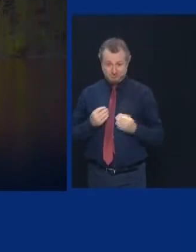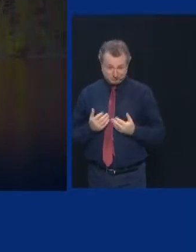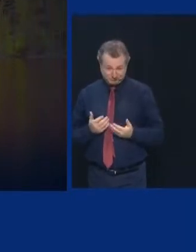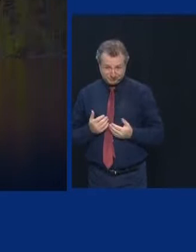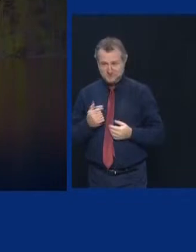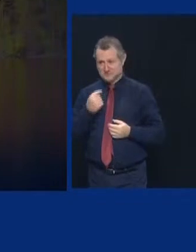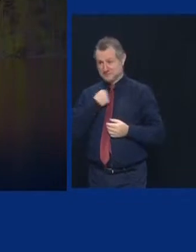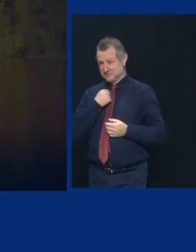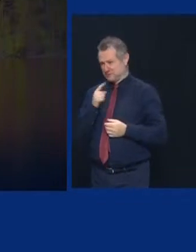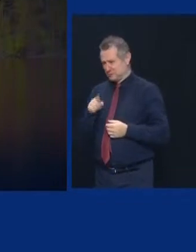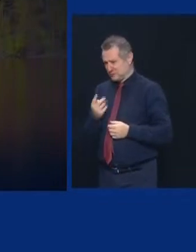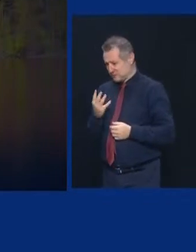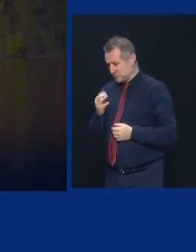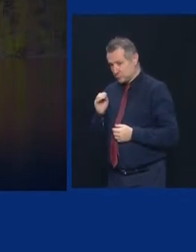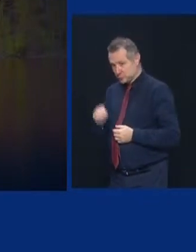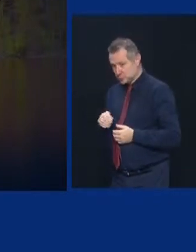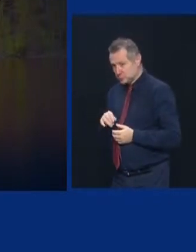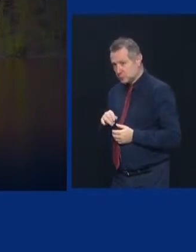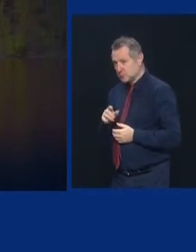in a microcluster.